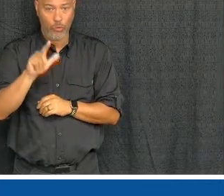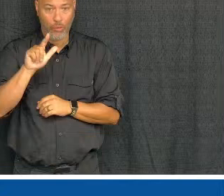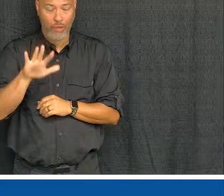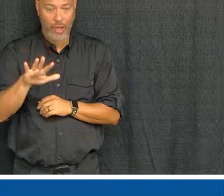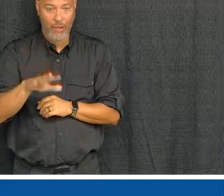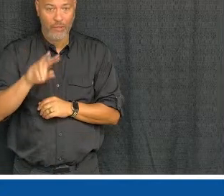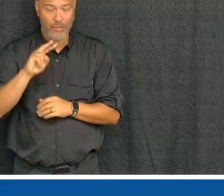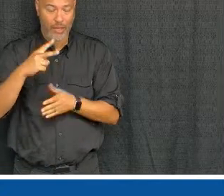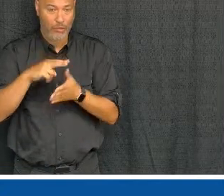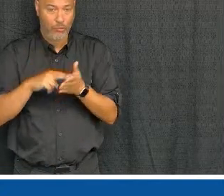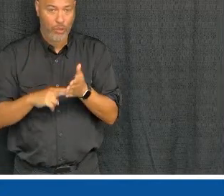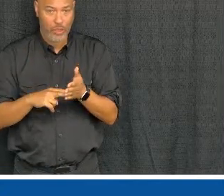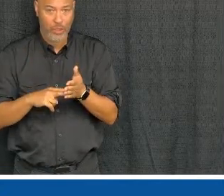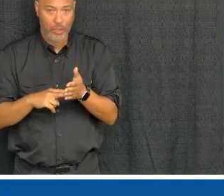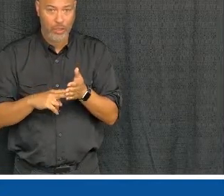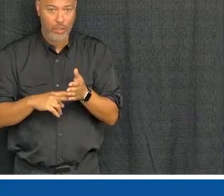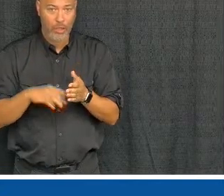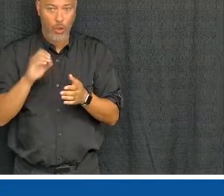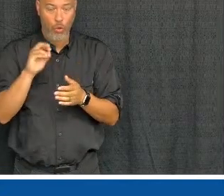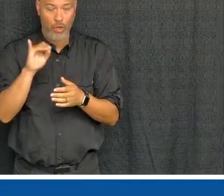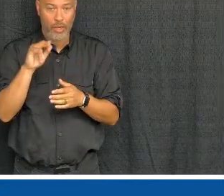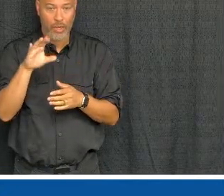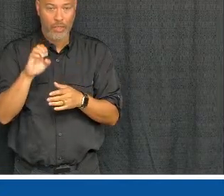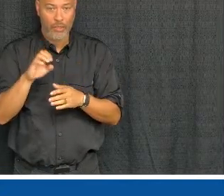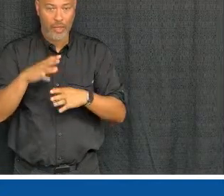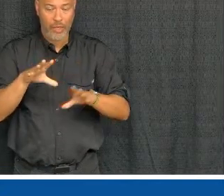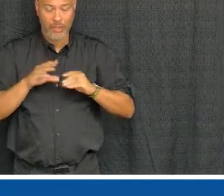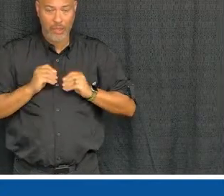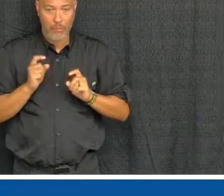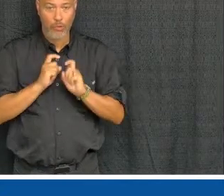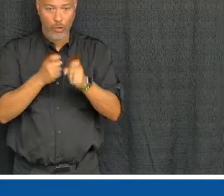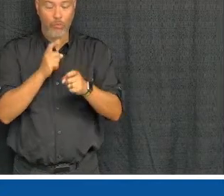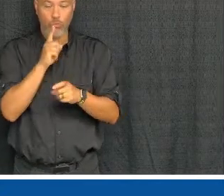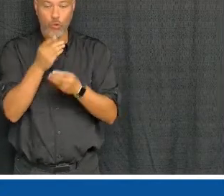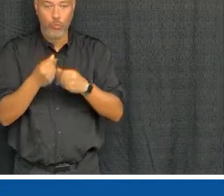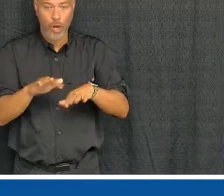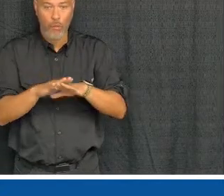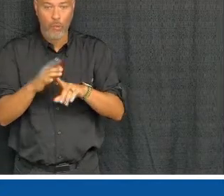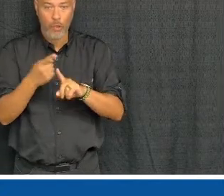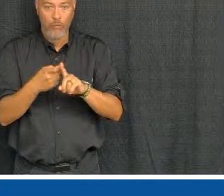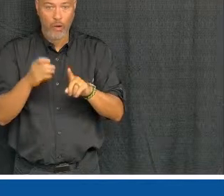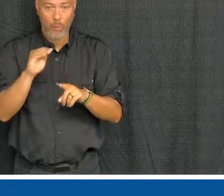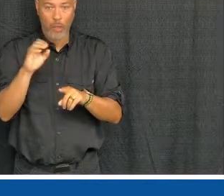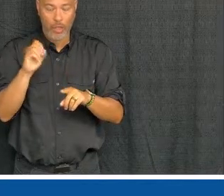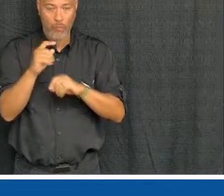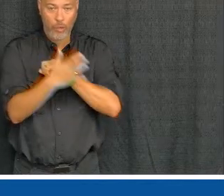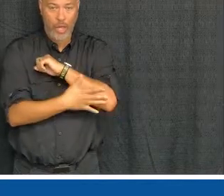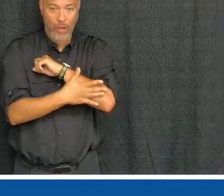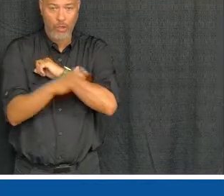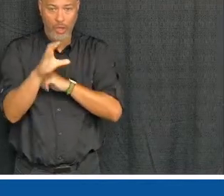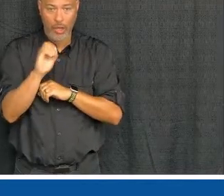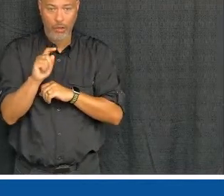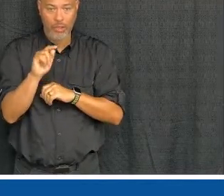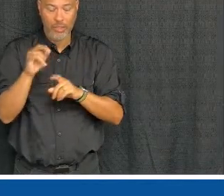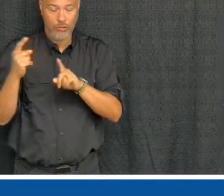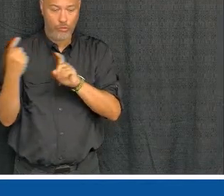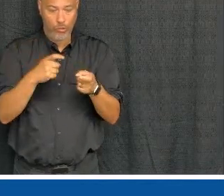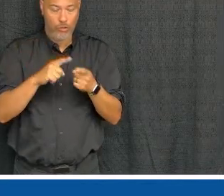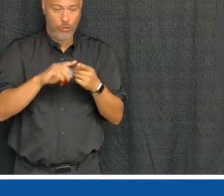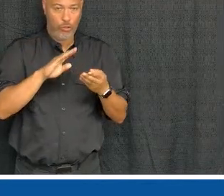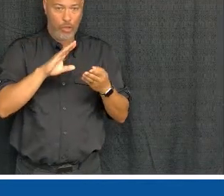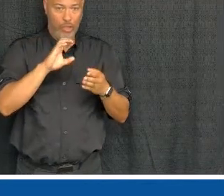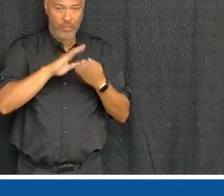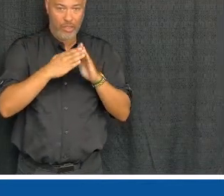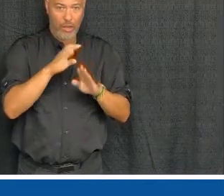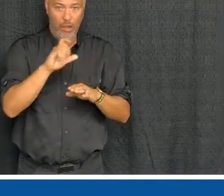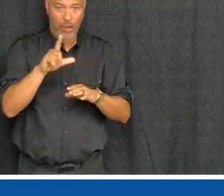2024-25, second reading, an ordinance accepting the donation of real property from Montgomery County, Tennessee to the city of Clarksville for